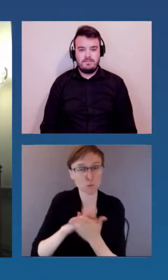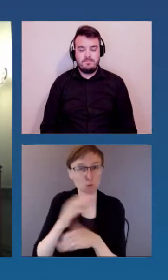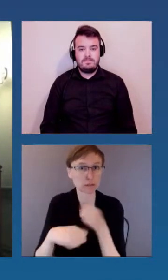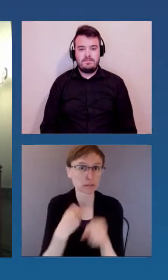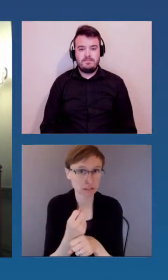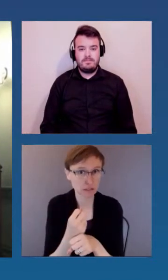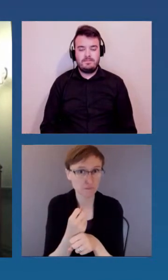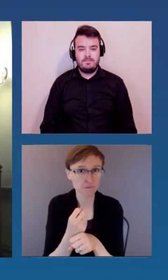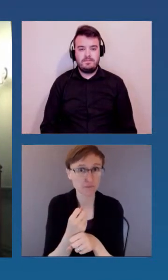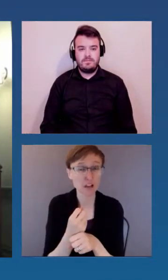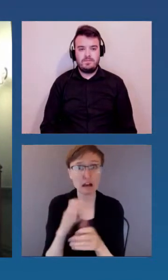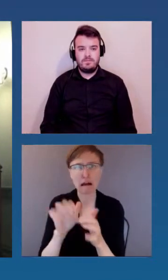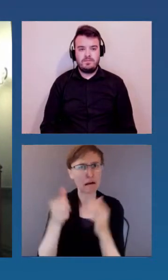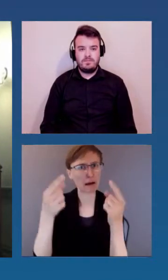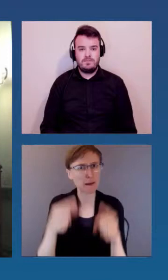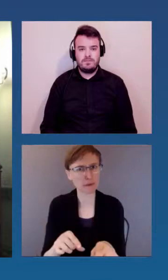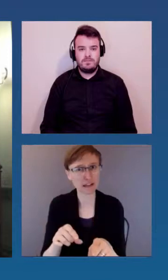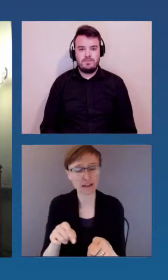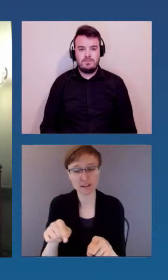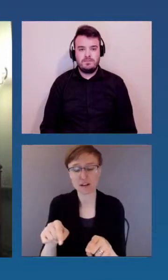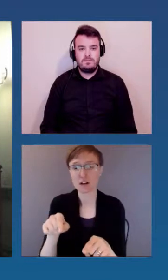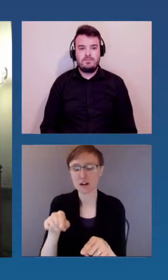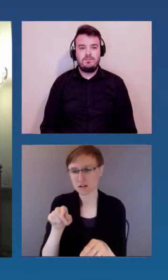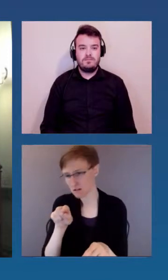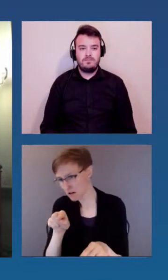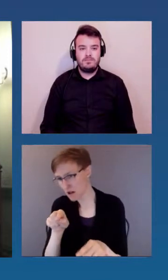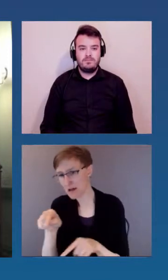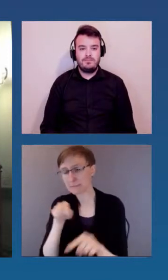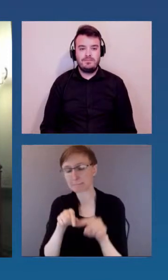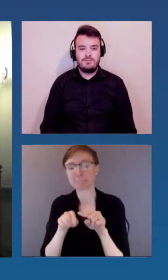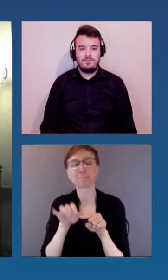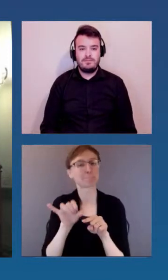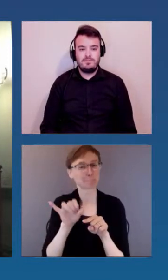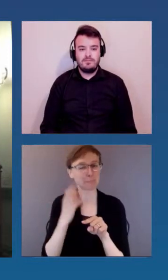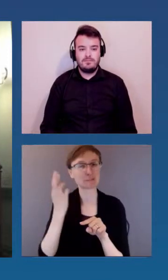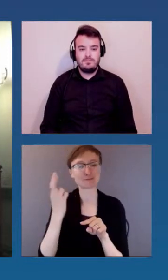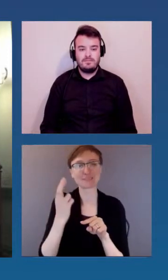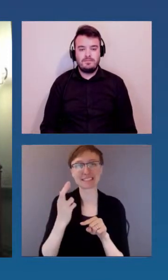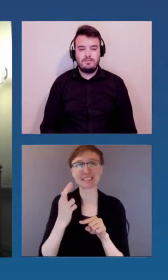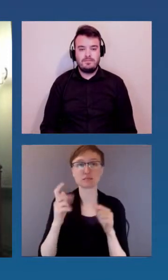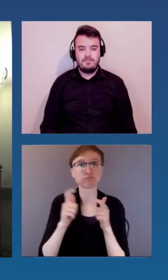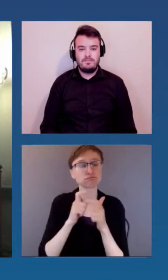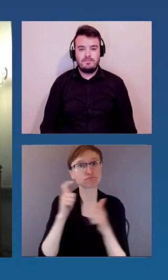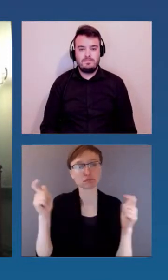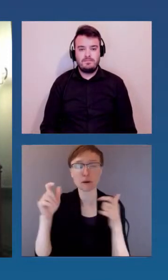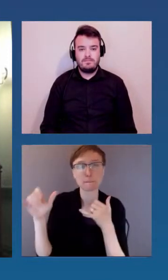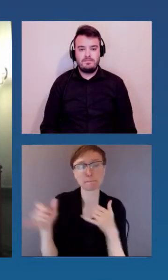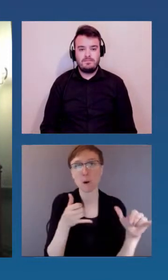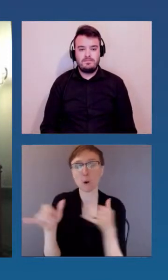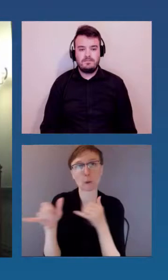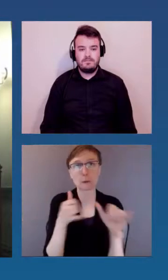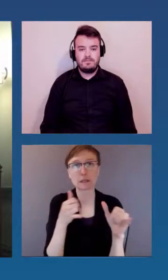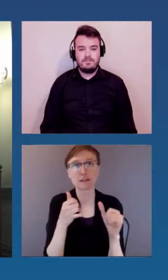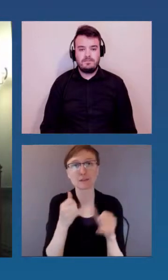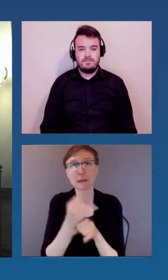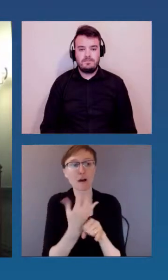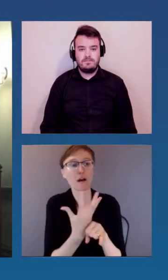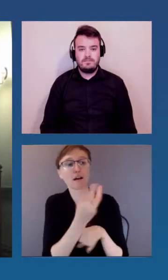quickly. In the US, for example, the University of Alabama saw a surge of 531 cases at the start of their school